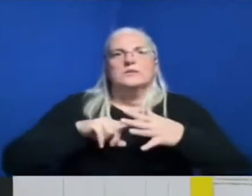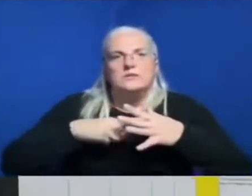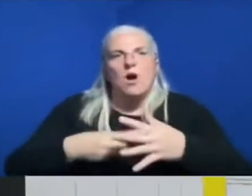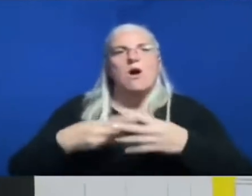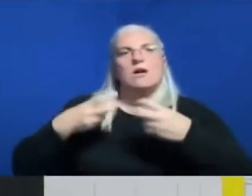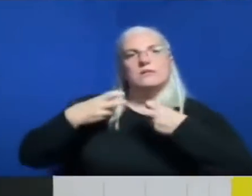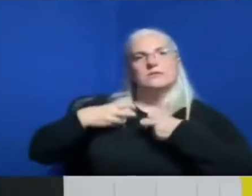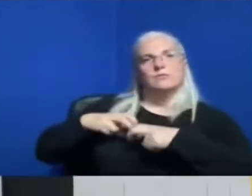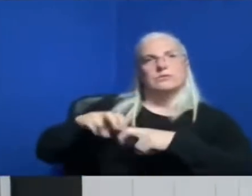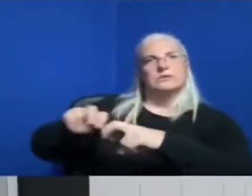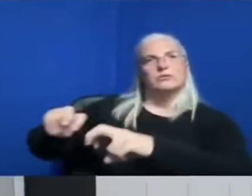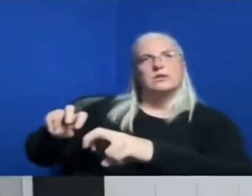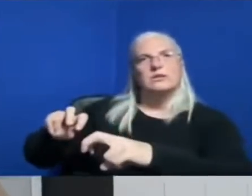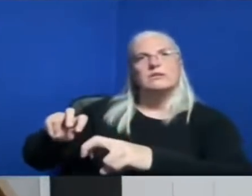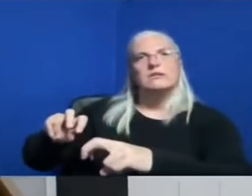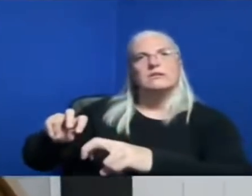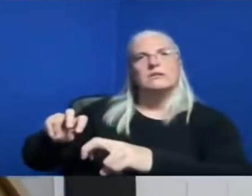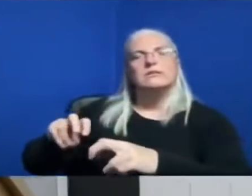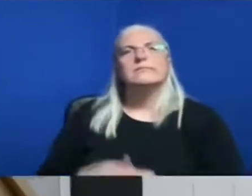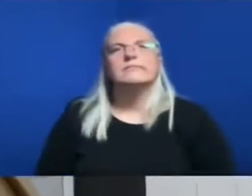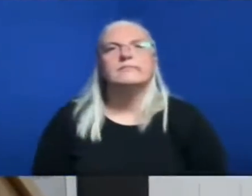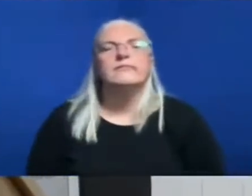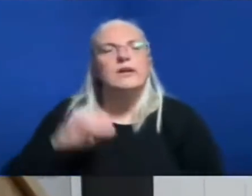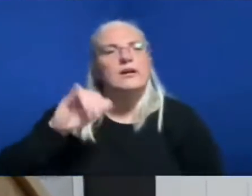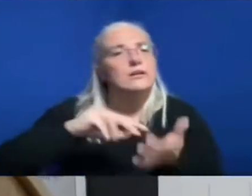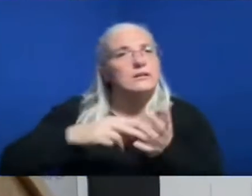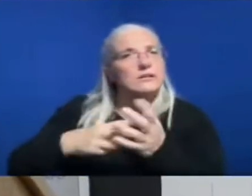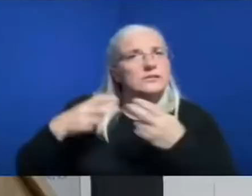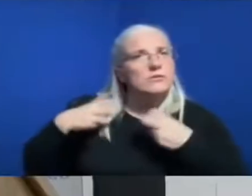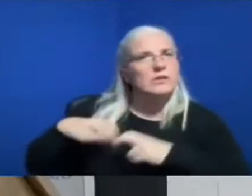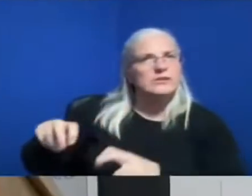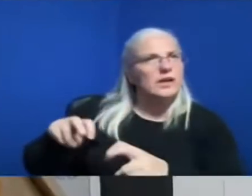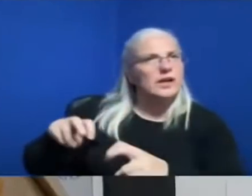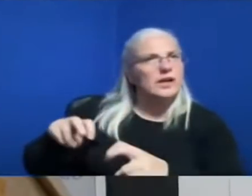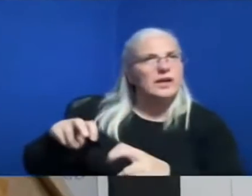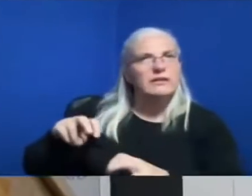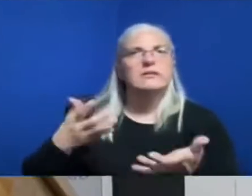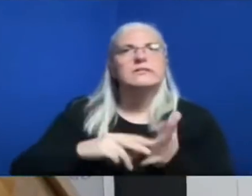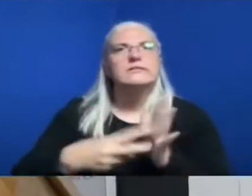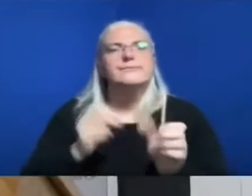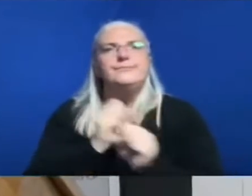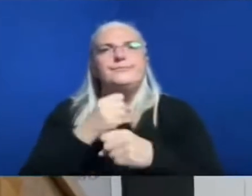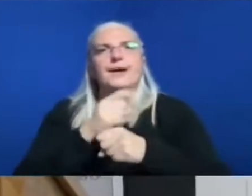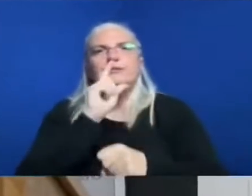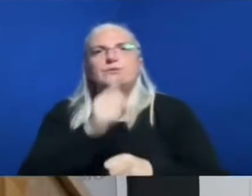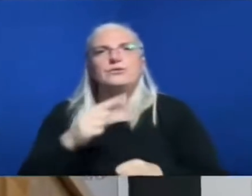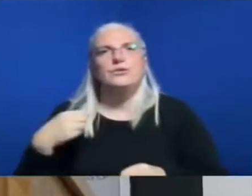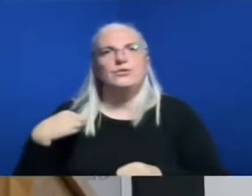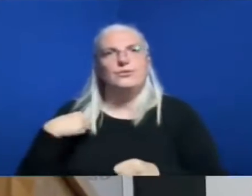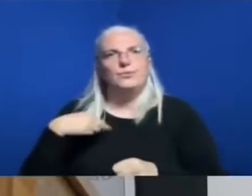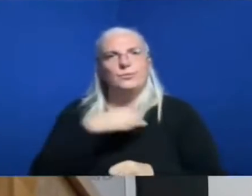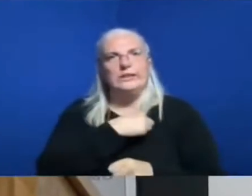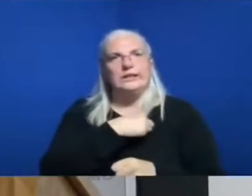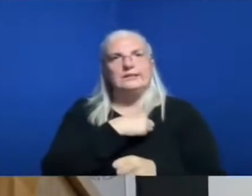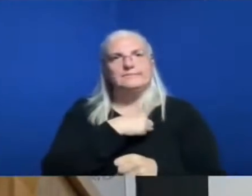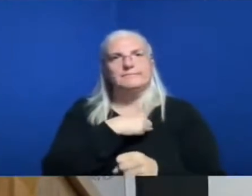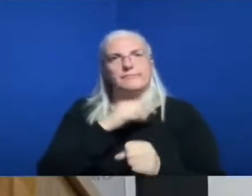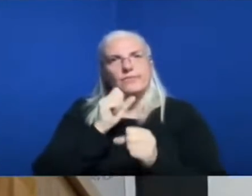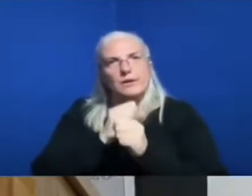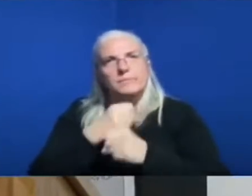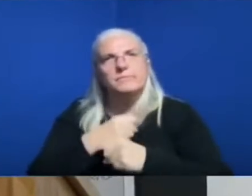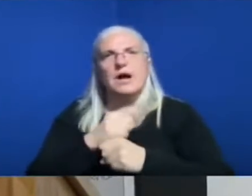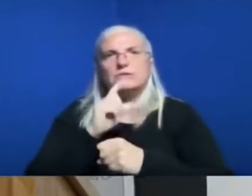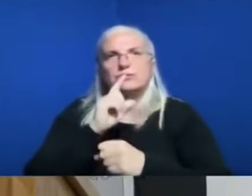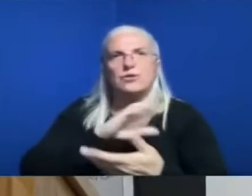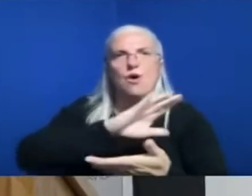charge to make sure that they all understand our thoughts, our concerns, and make sure that they are educated in everything that we know